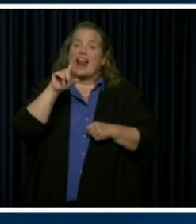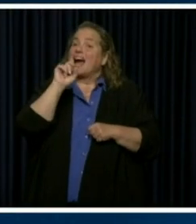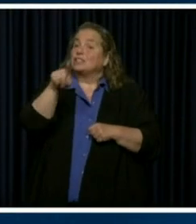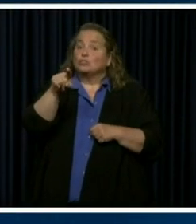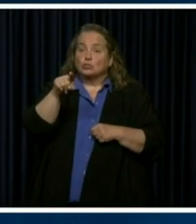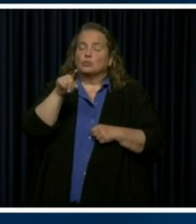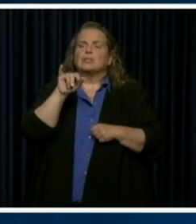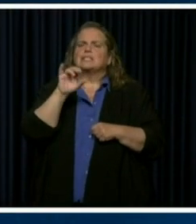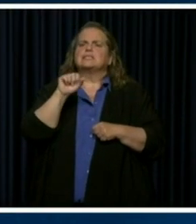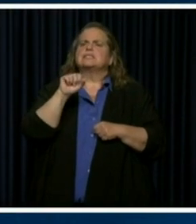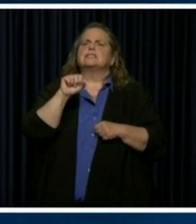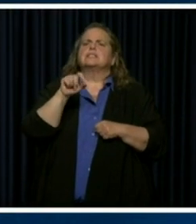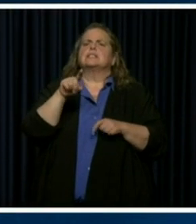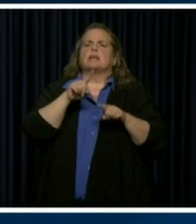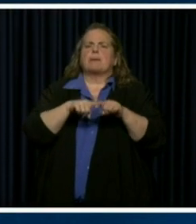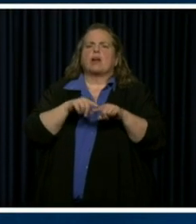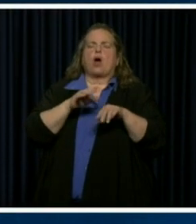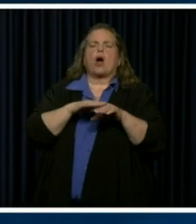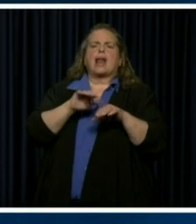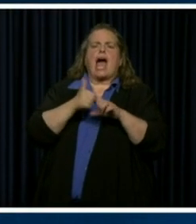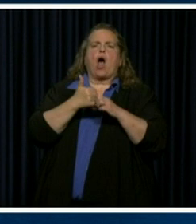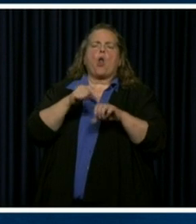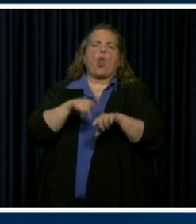be asked to do is going to depend on their level,